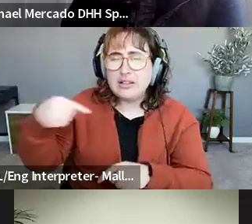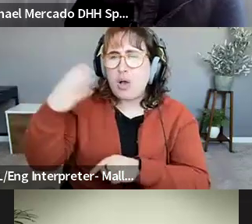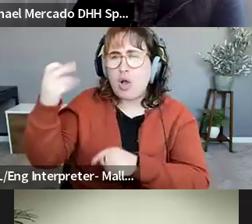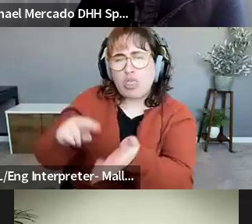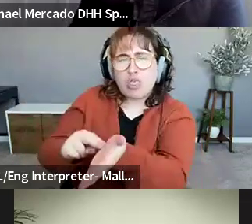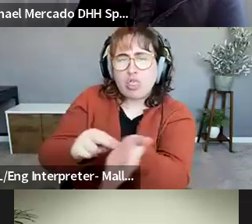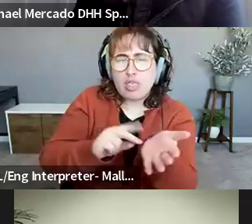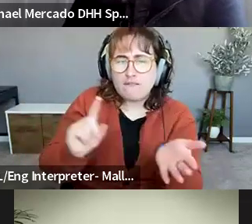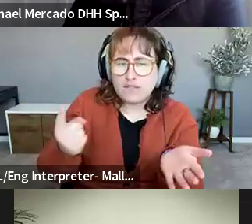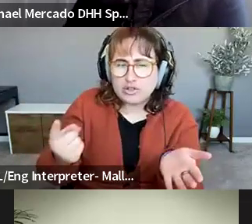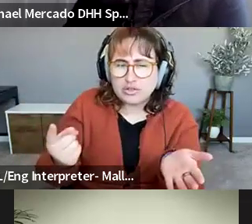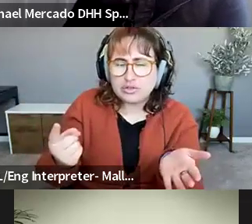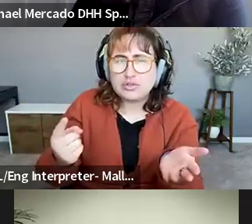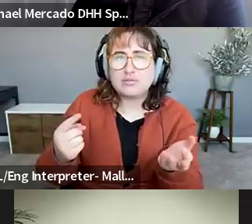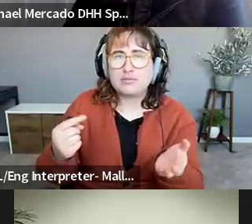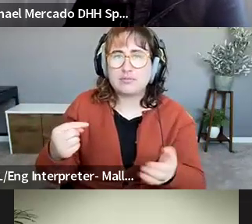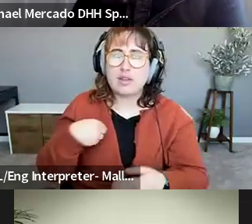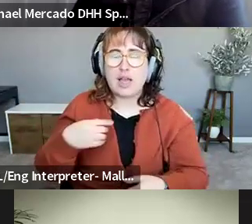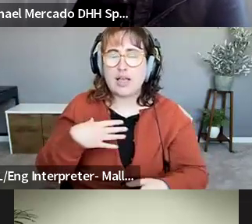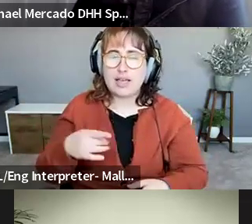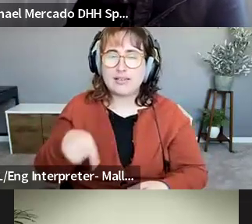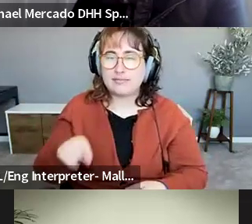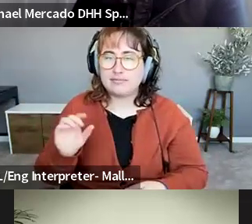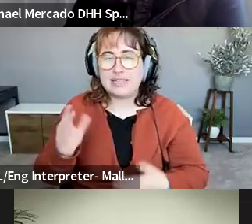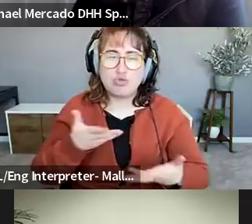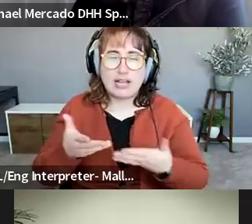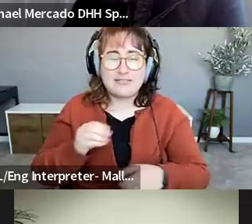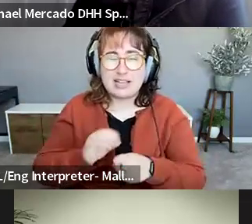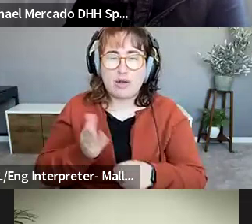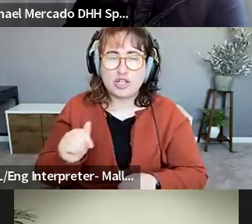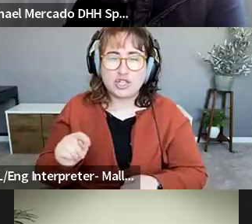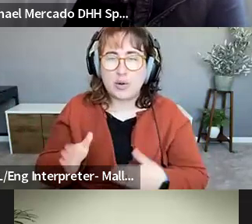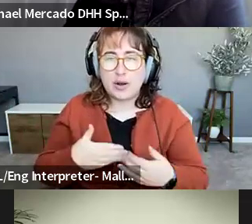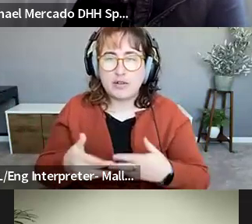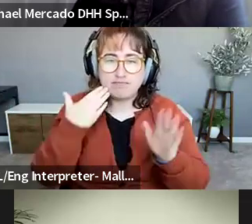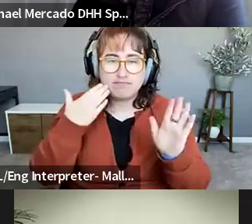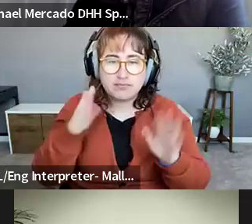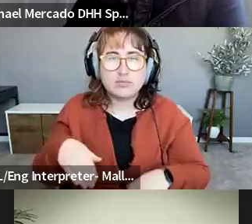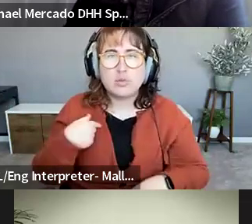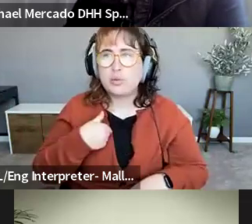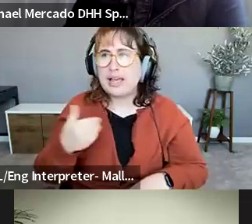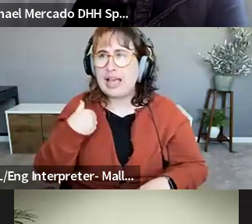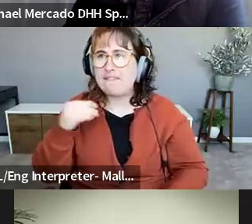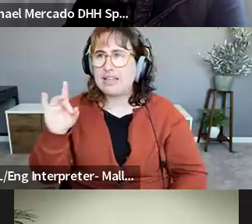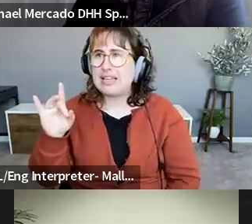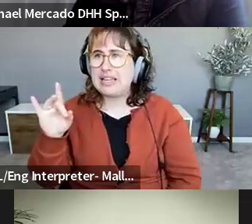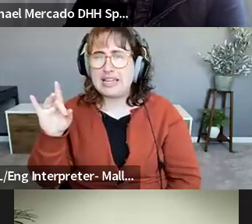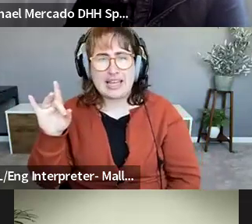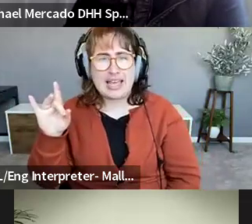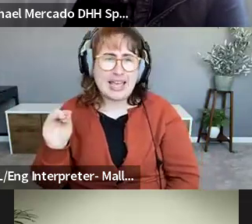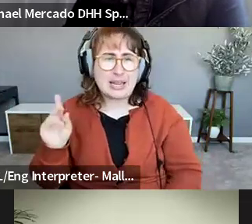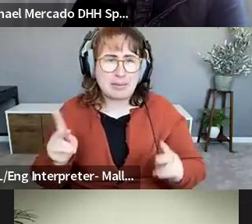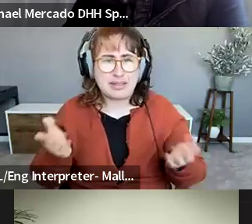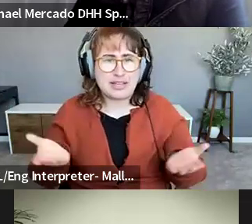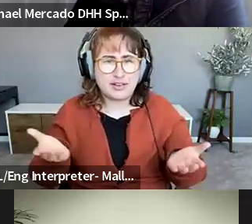this. Because I like to be a little interactive in our chat here, or at least a Heck thumbs yeah. up. We got about 80 folks on our show right